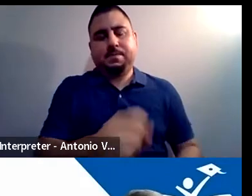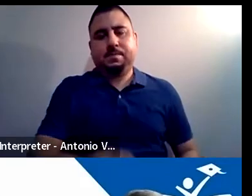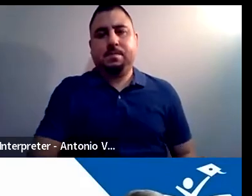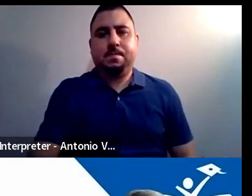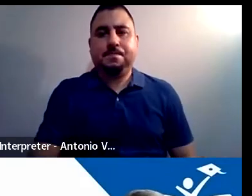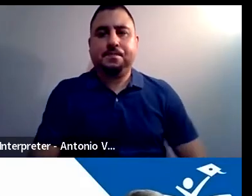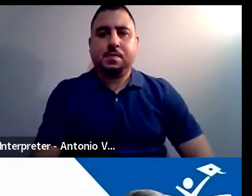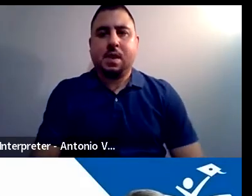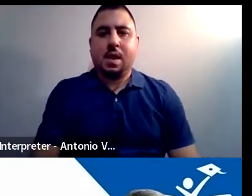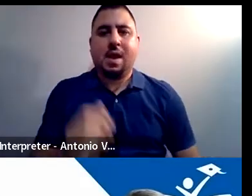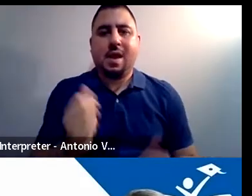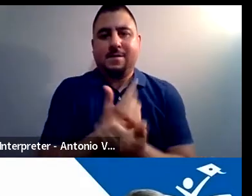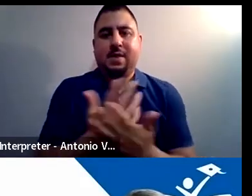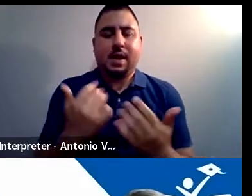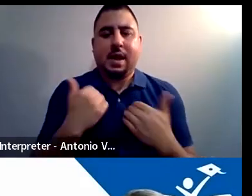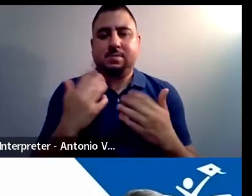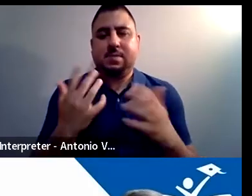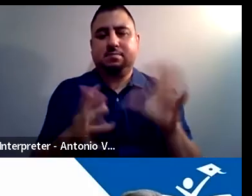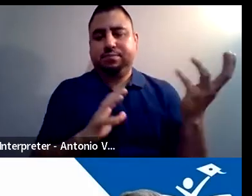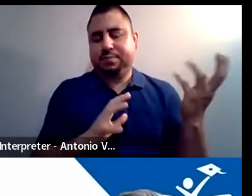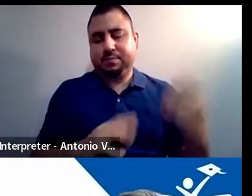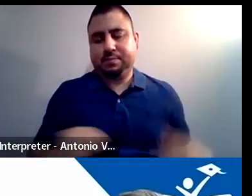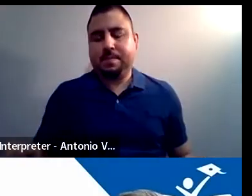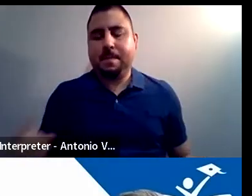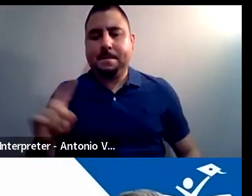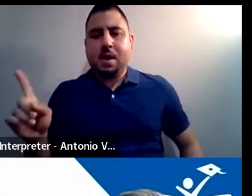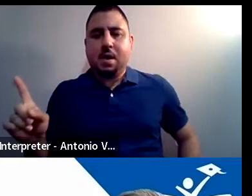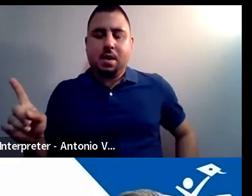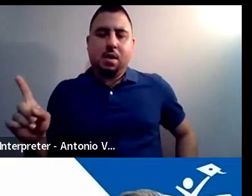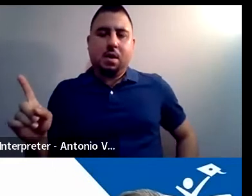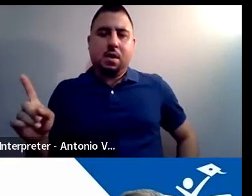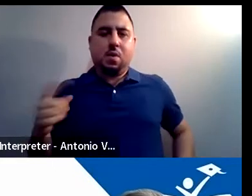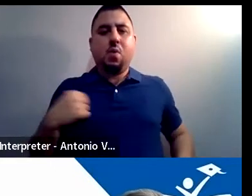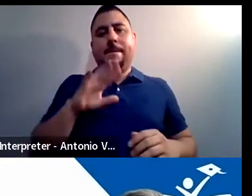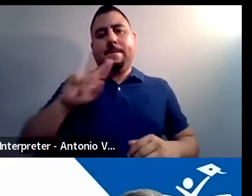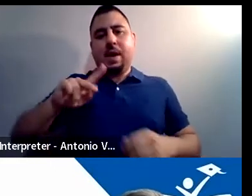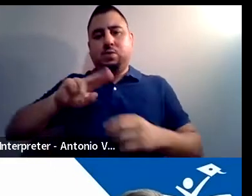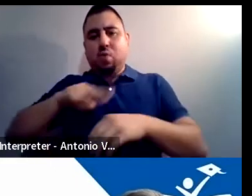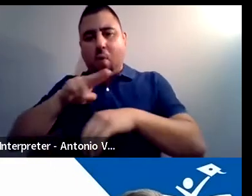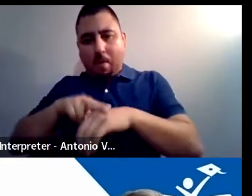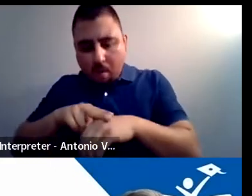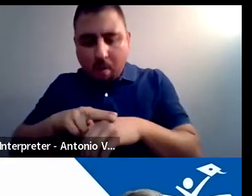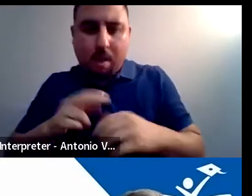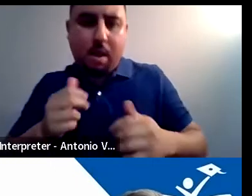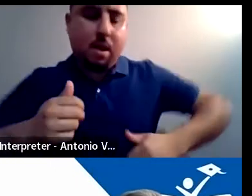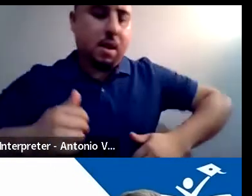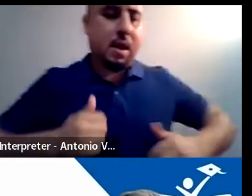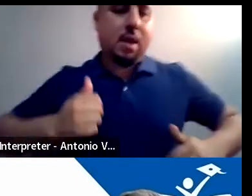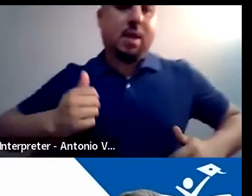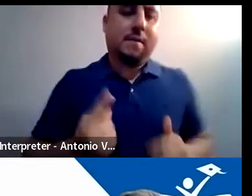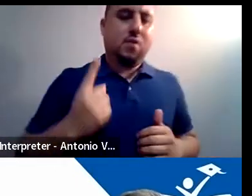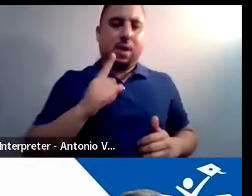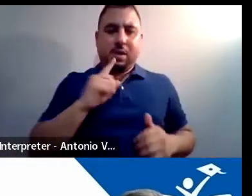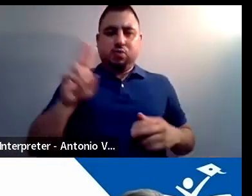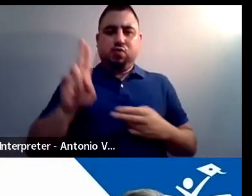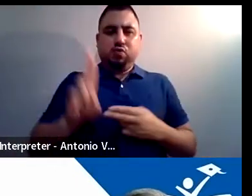It's just everything has been out of whack, but we started to get back to normal and everyone is used